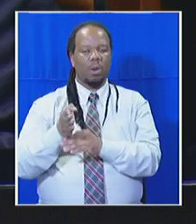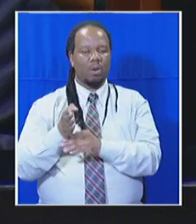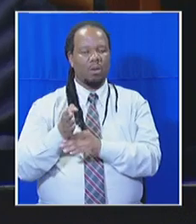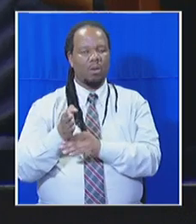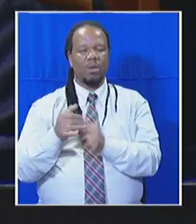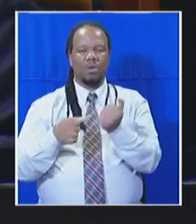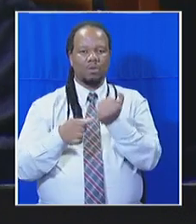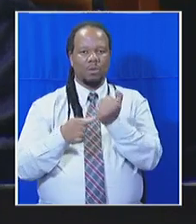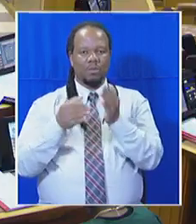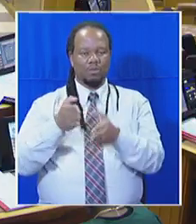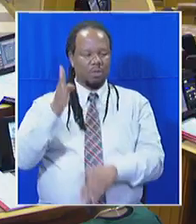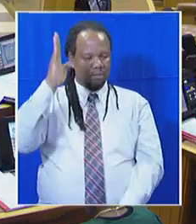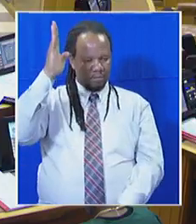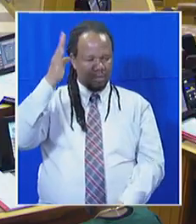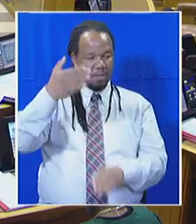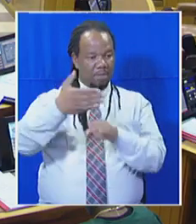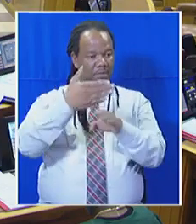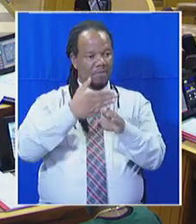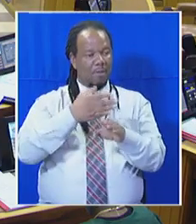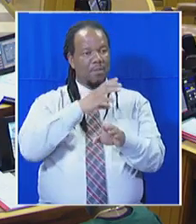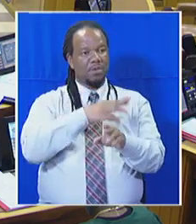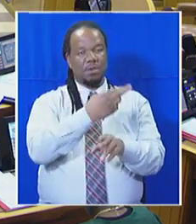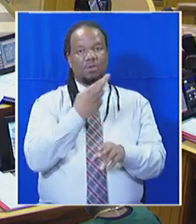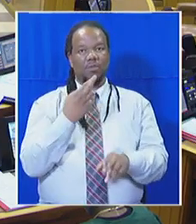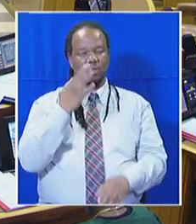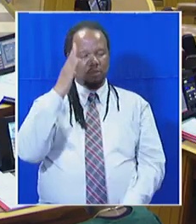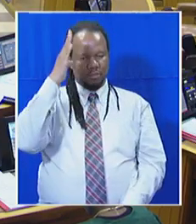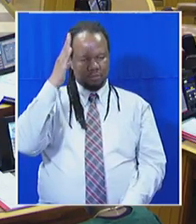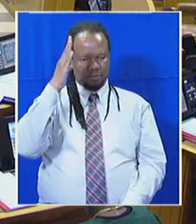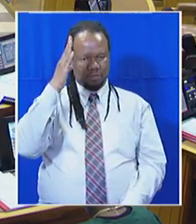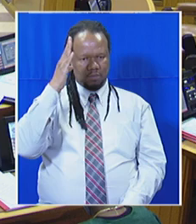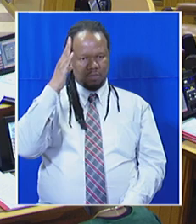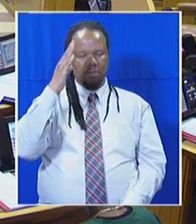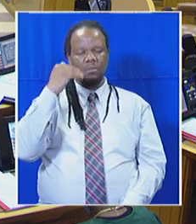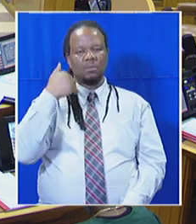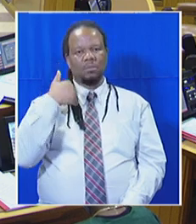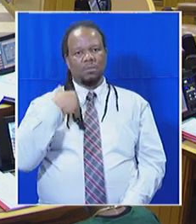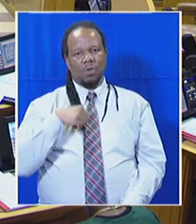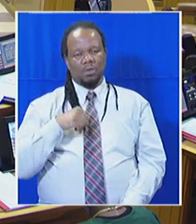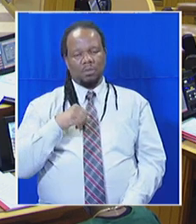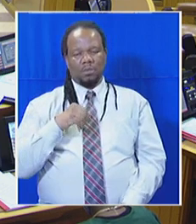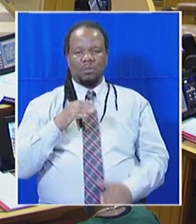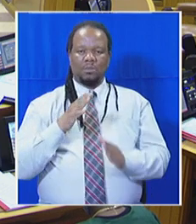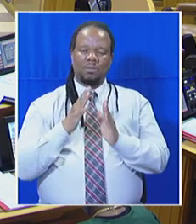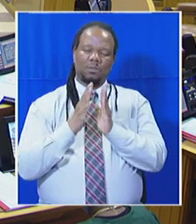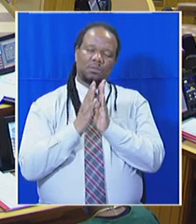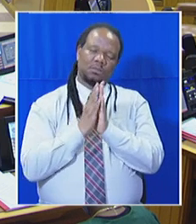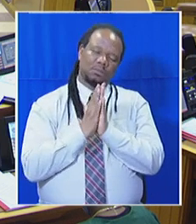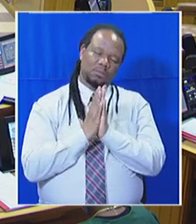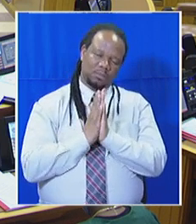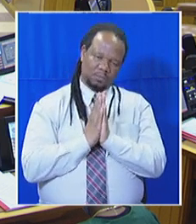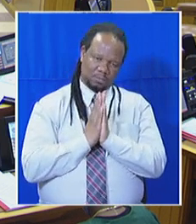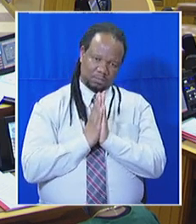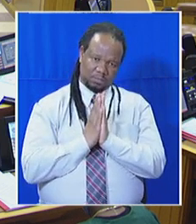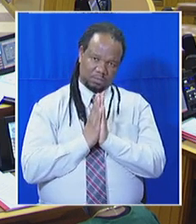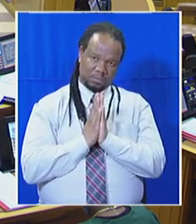Speaker, before the Honorable Minister. Yes. I want to appeal. Can we not allow that